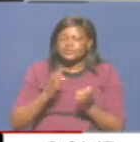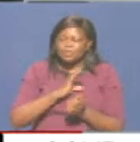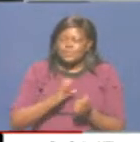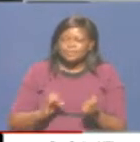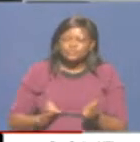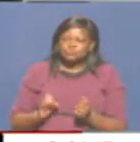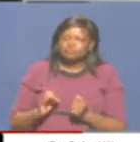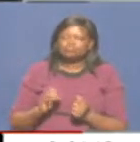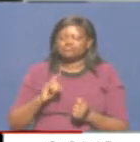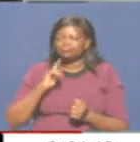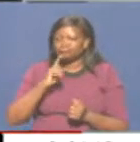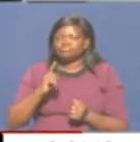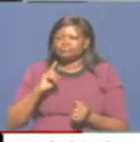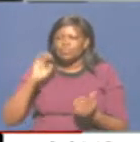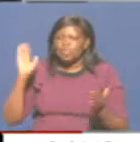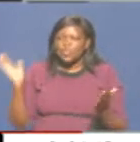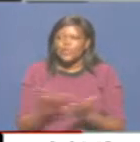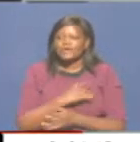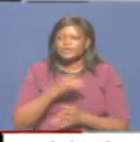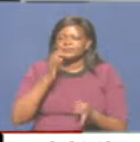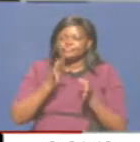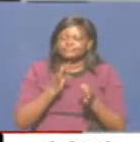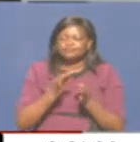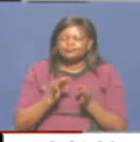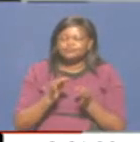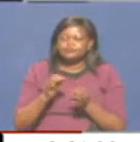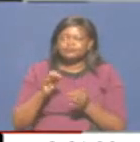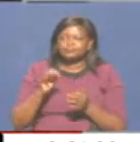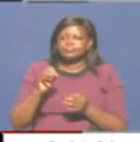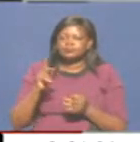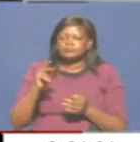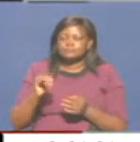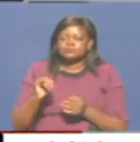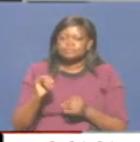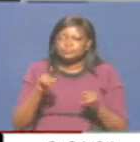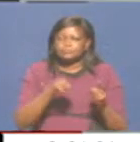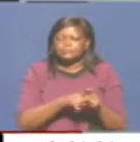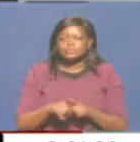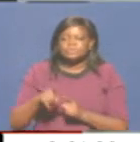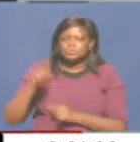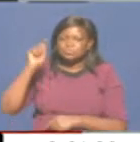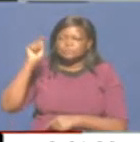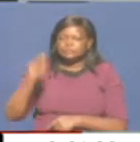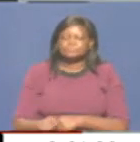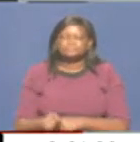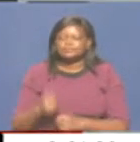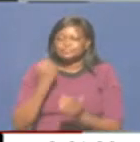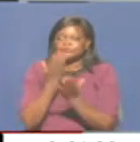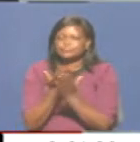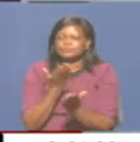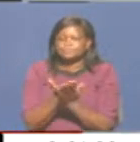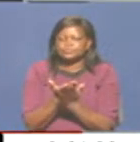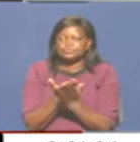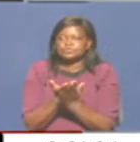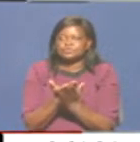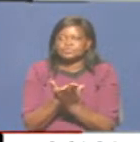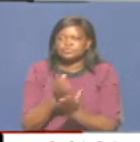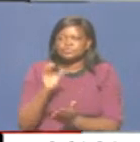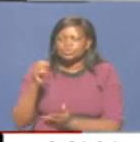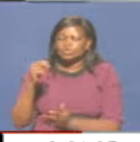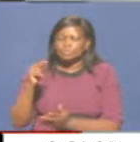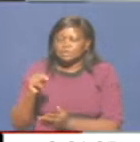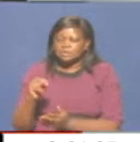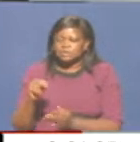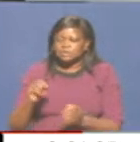the immediate removal of Justice Sankale Ole Kantai as judge. In the petition, Cohen's sister accused